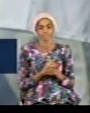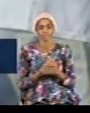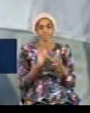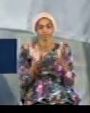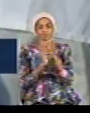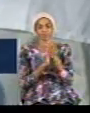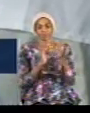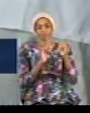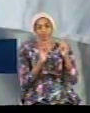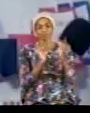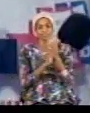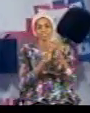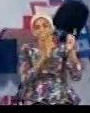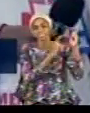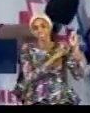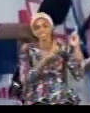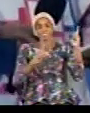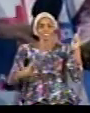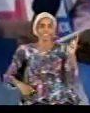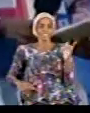Praise the living Jesus.